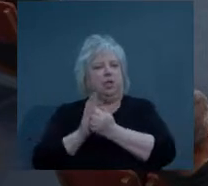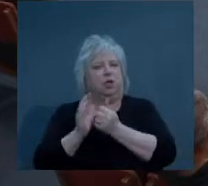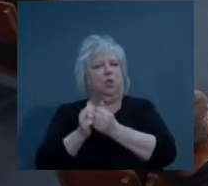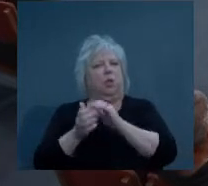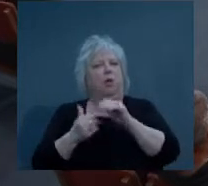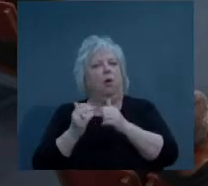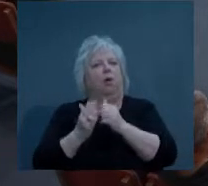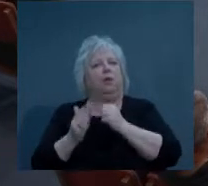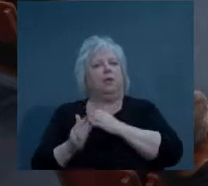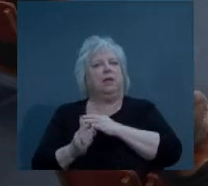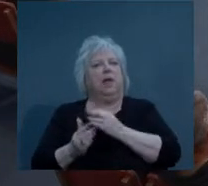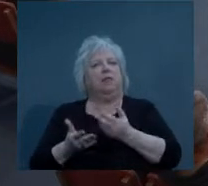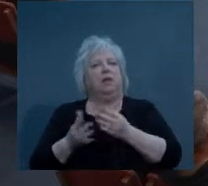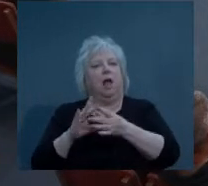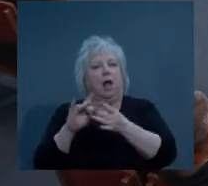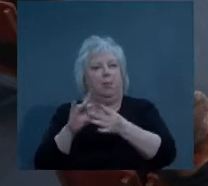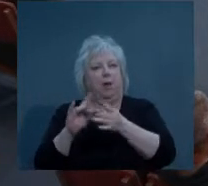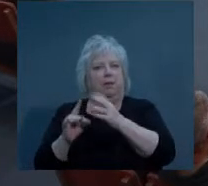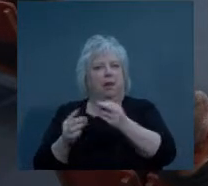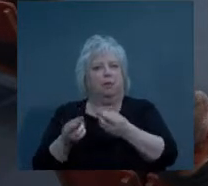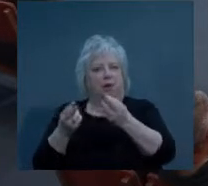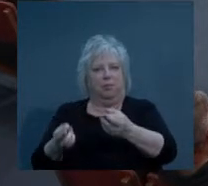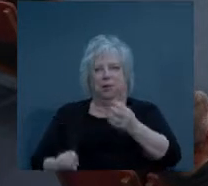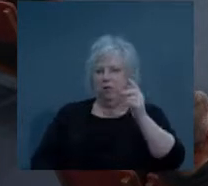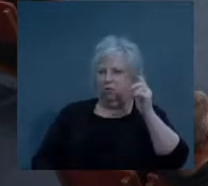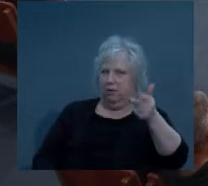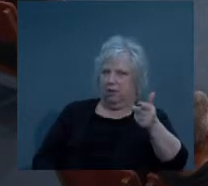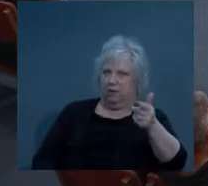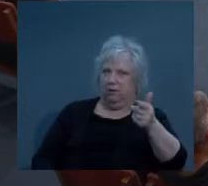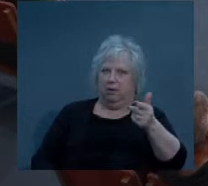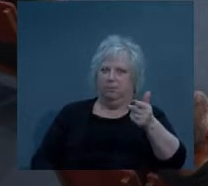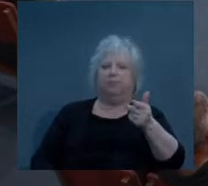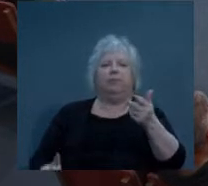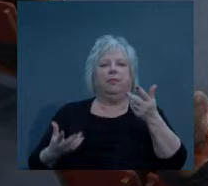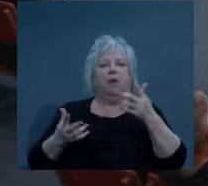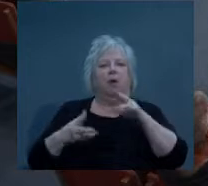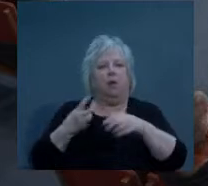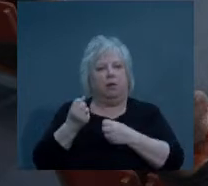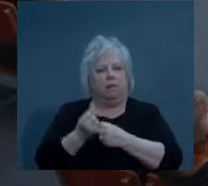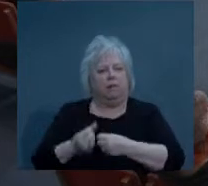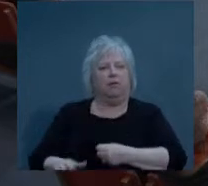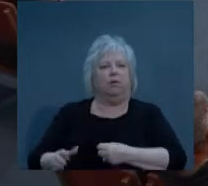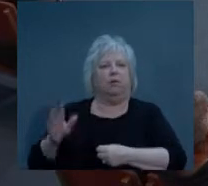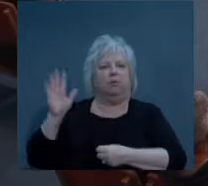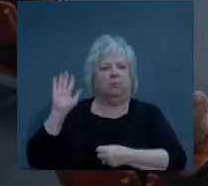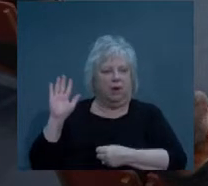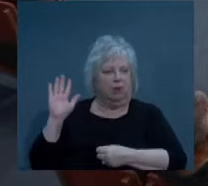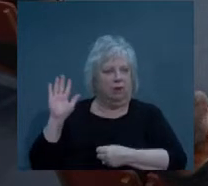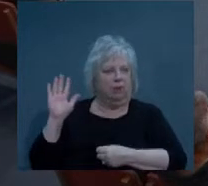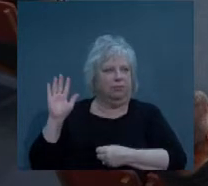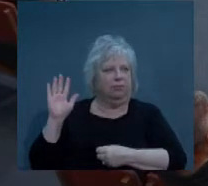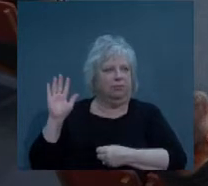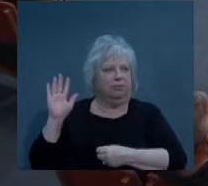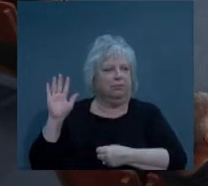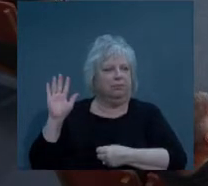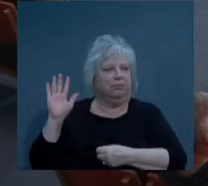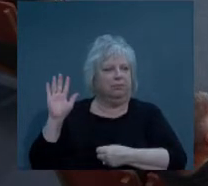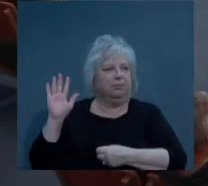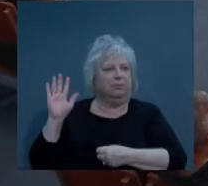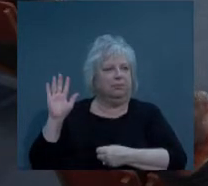staff comments and recommendations. Is there a second? I second. Moved and seconded. All in favor of consent agenda, raise your right